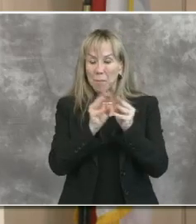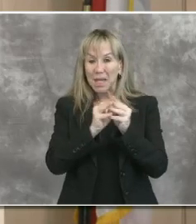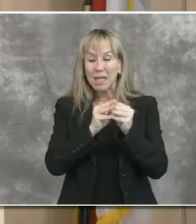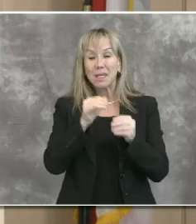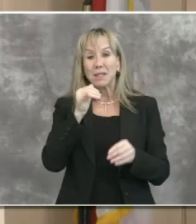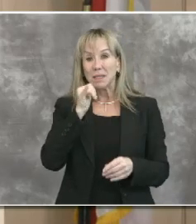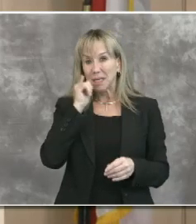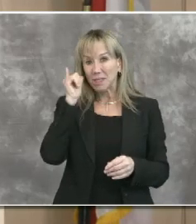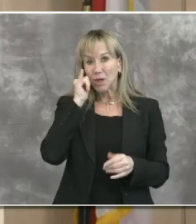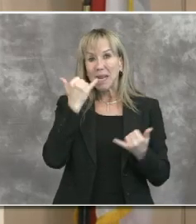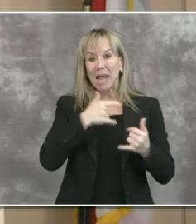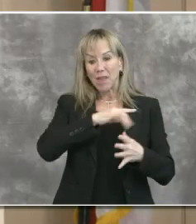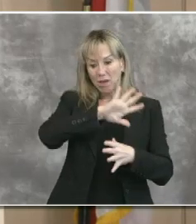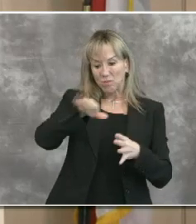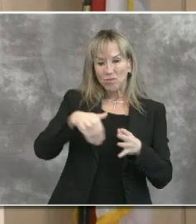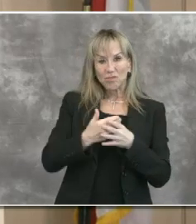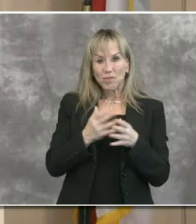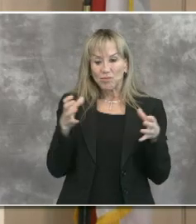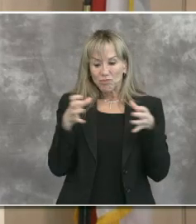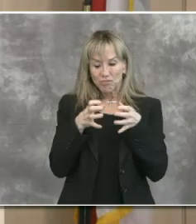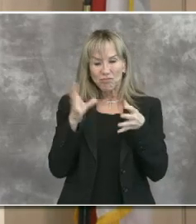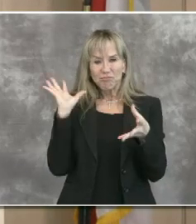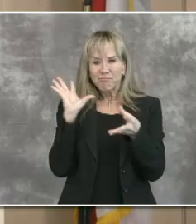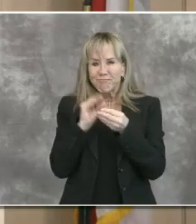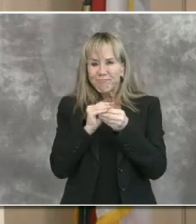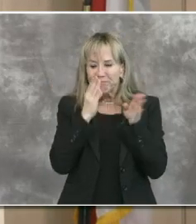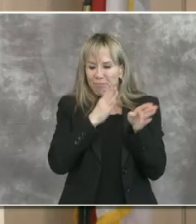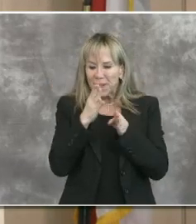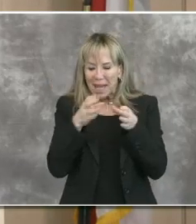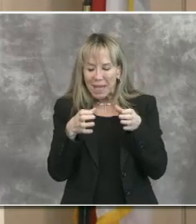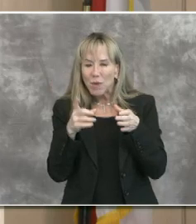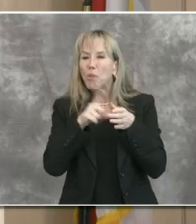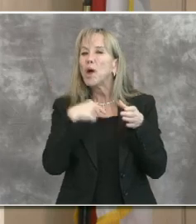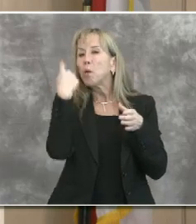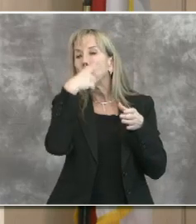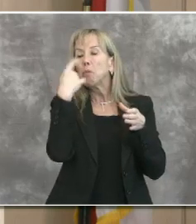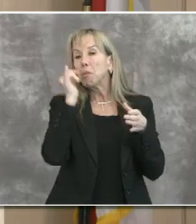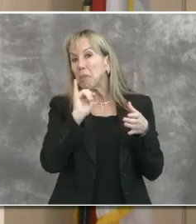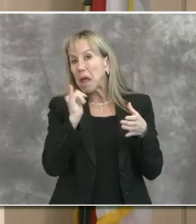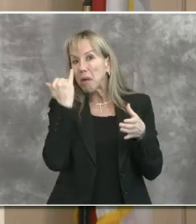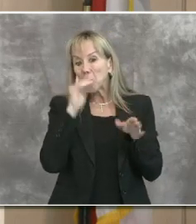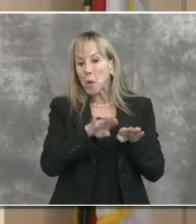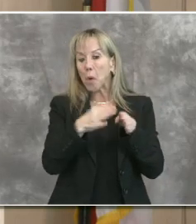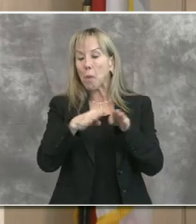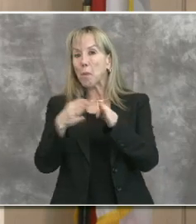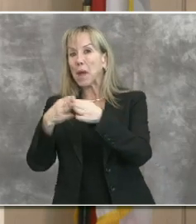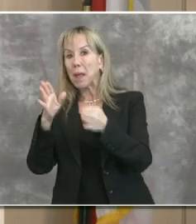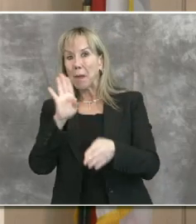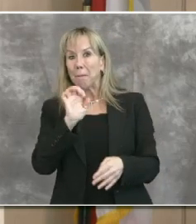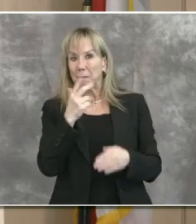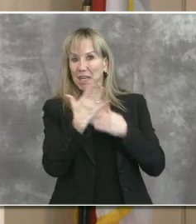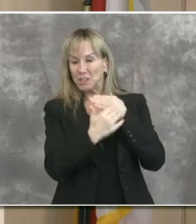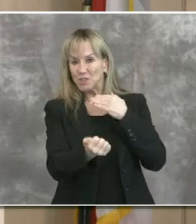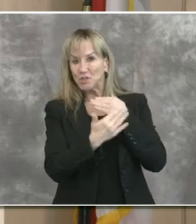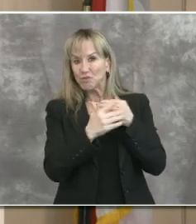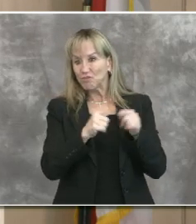a collective plan of what it would look like to reopen the beaches. But